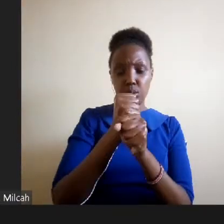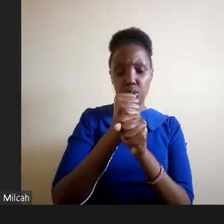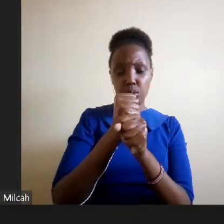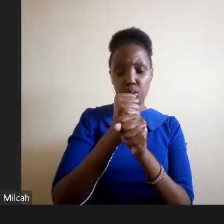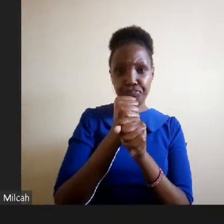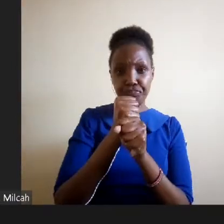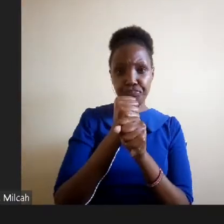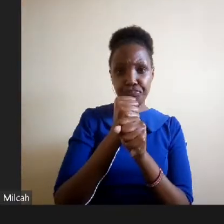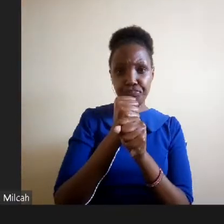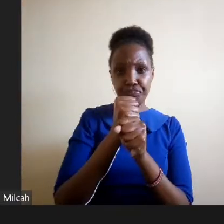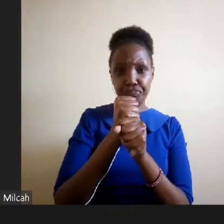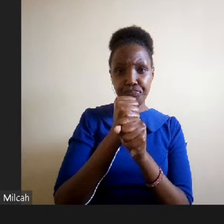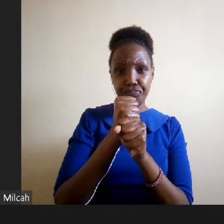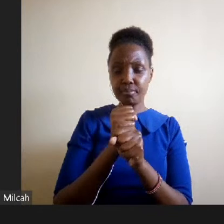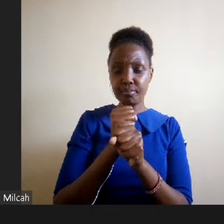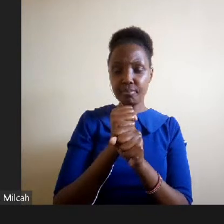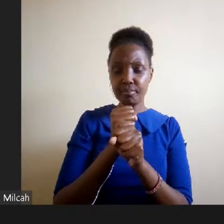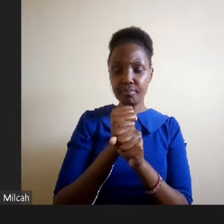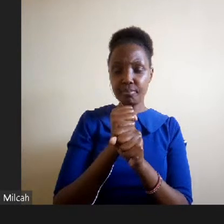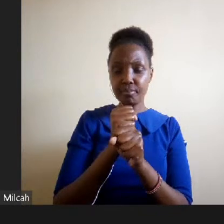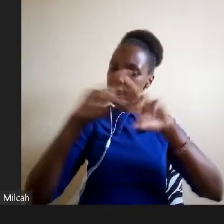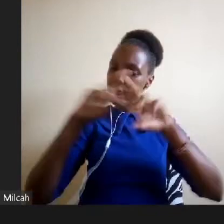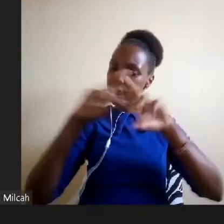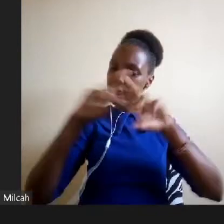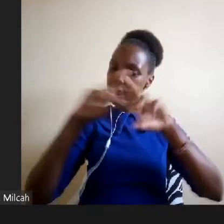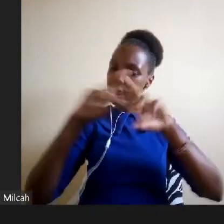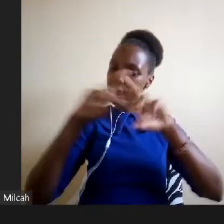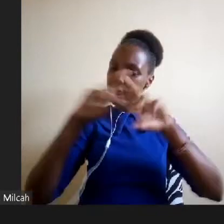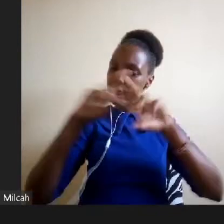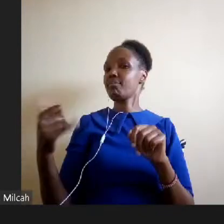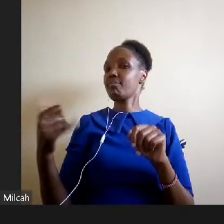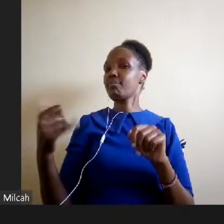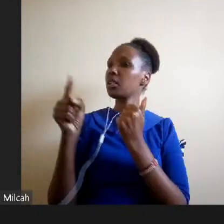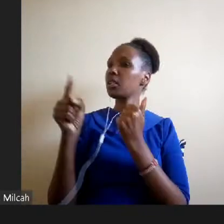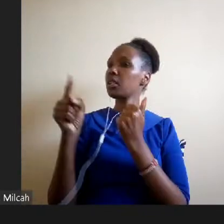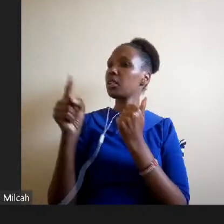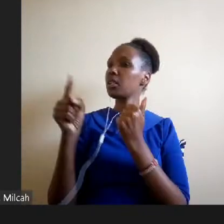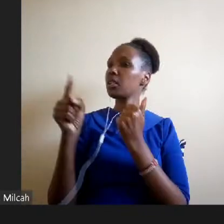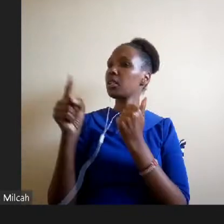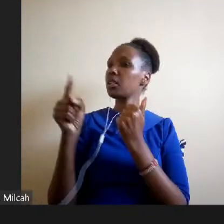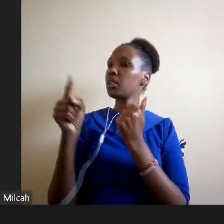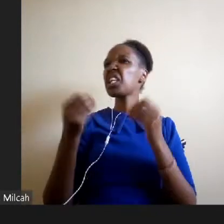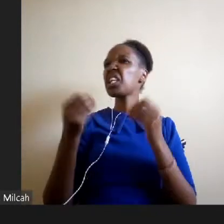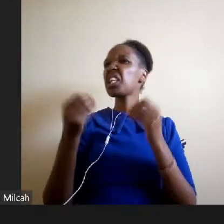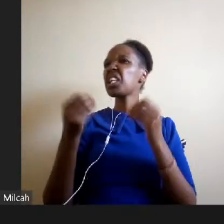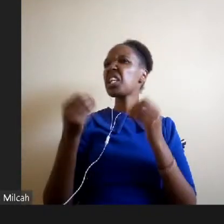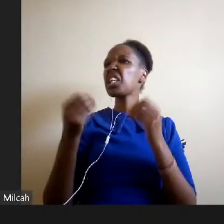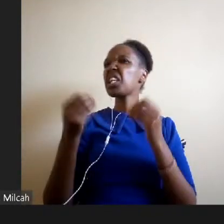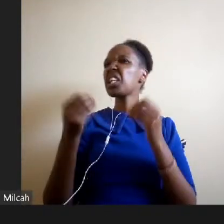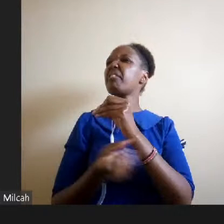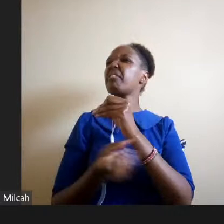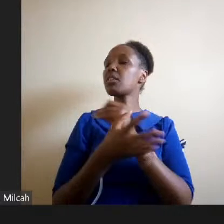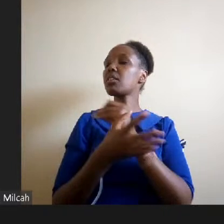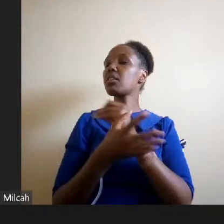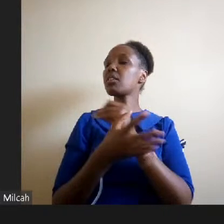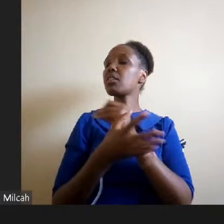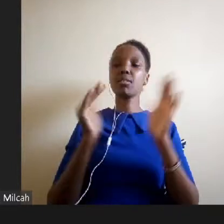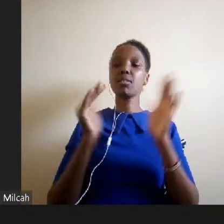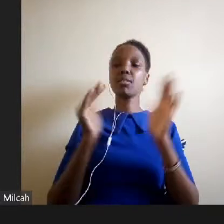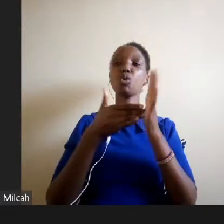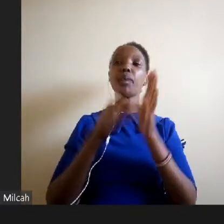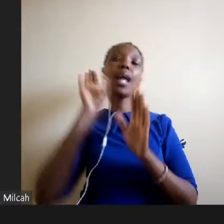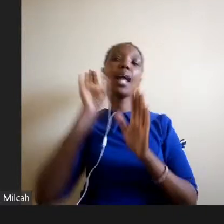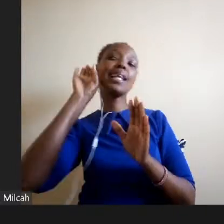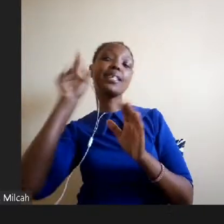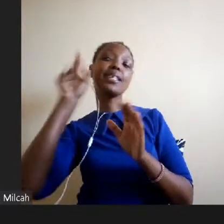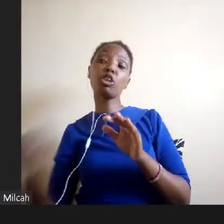is happening. Find out why. Don't go and start giving your advice. First, listen to what the children have to say. Talk